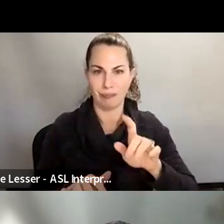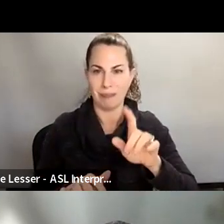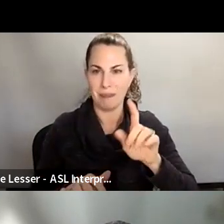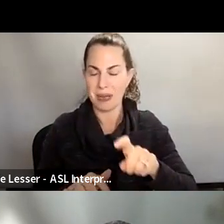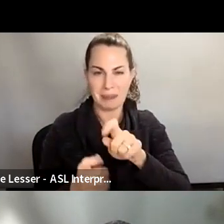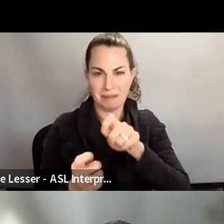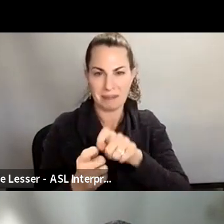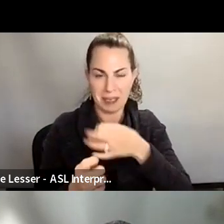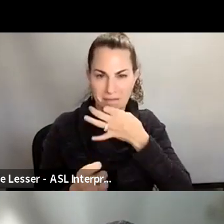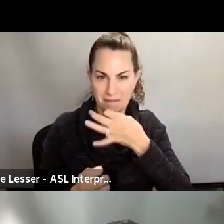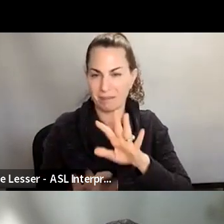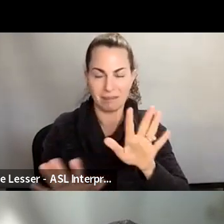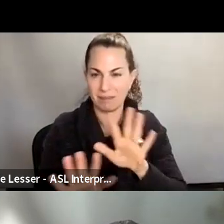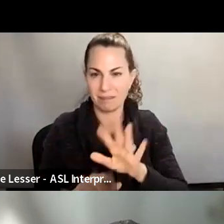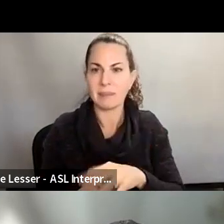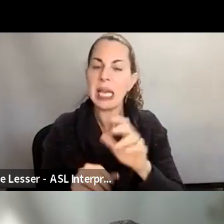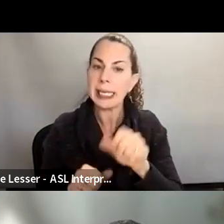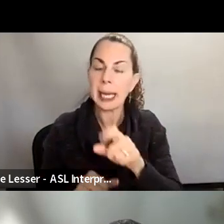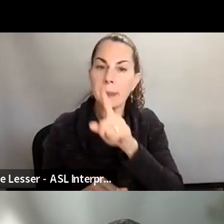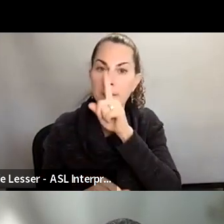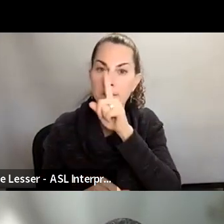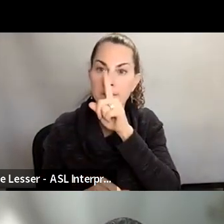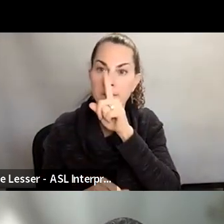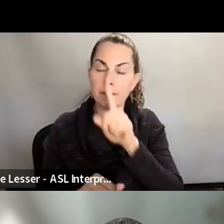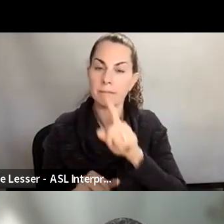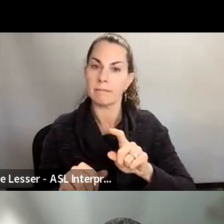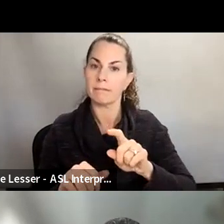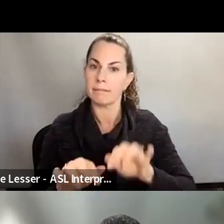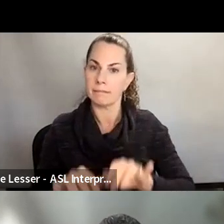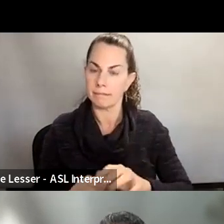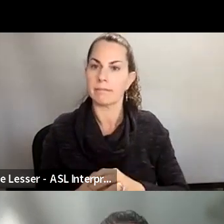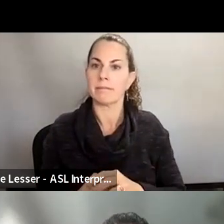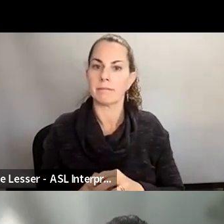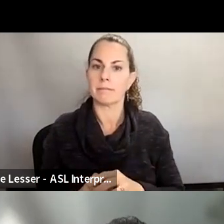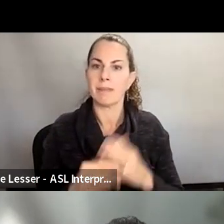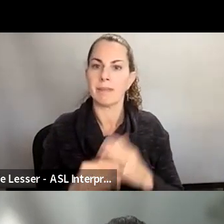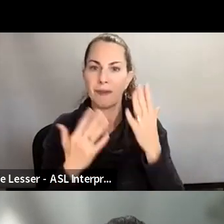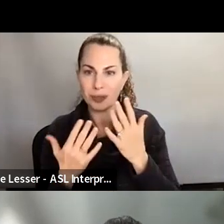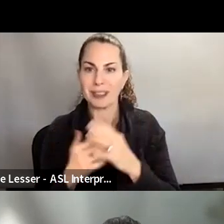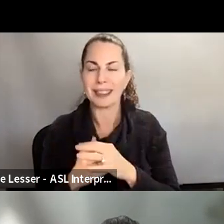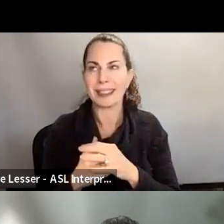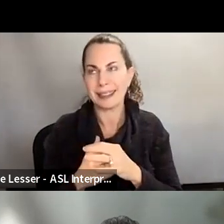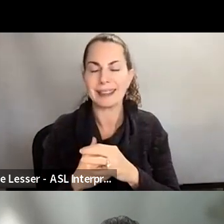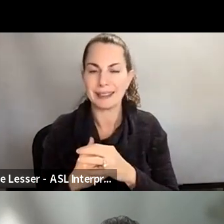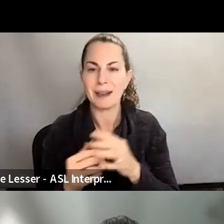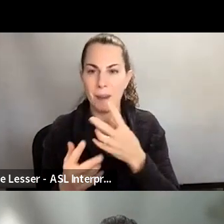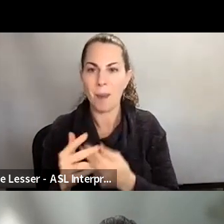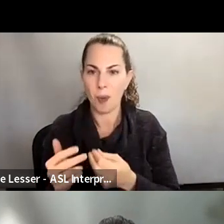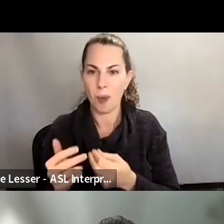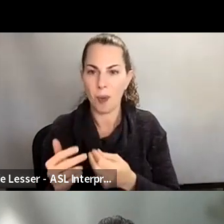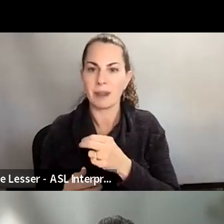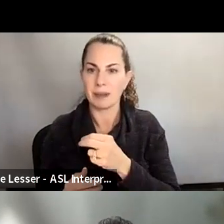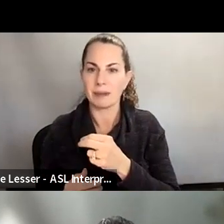be done anonymously. Unfortunately, Michael and I are both very familiar with